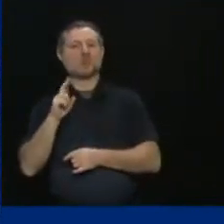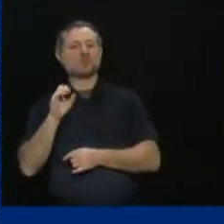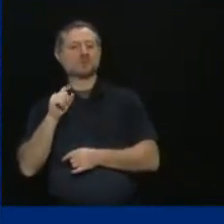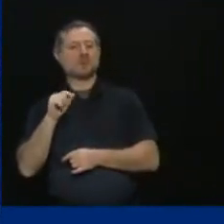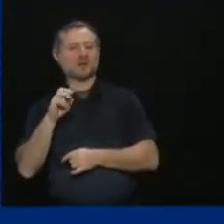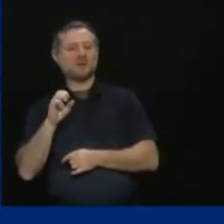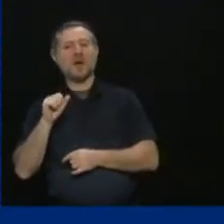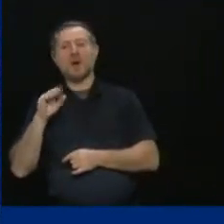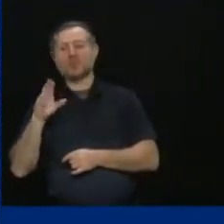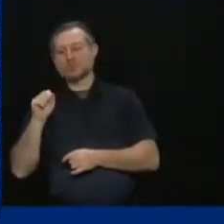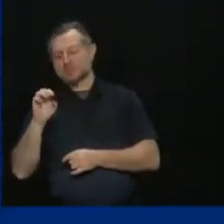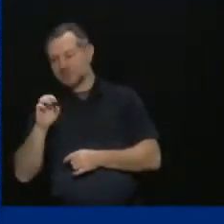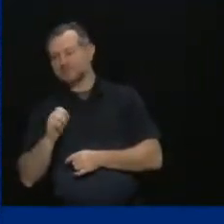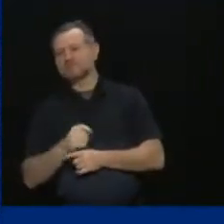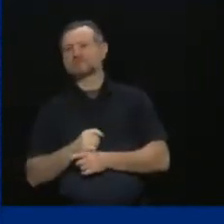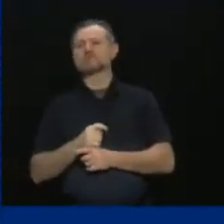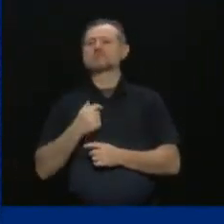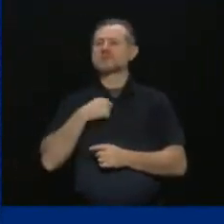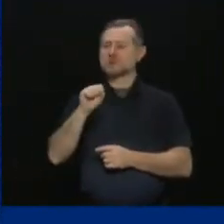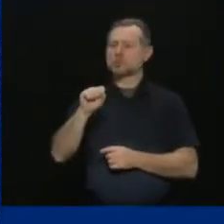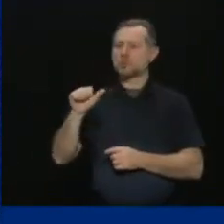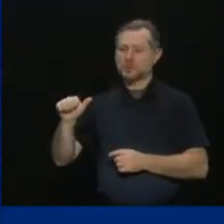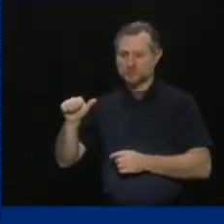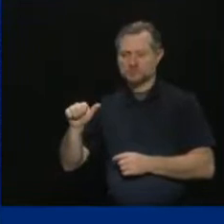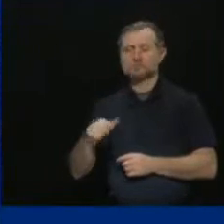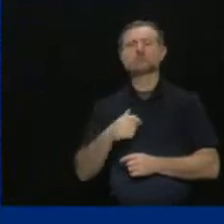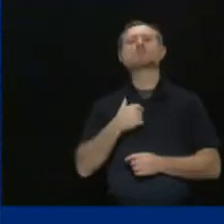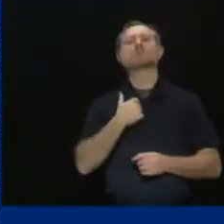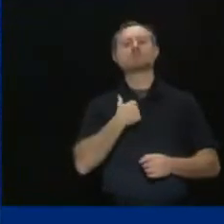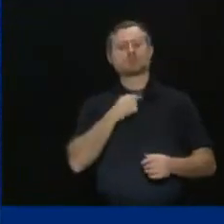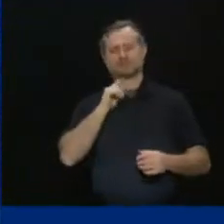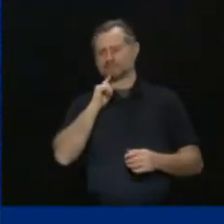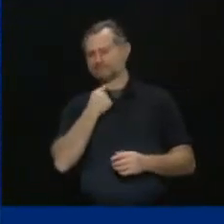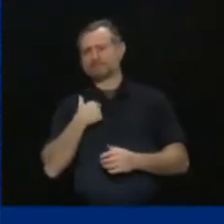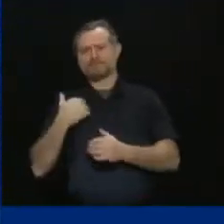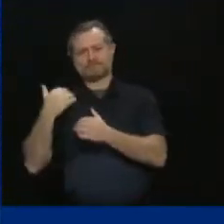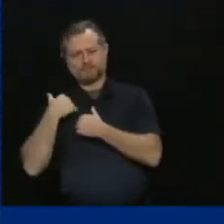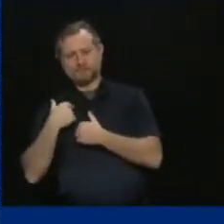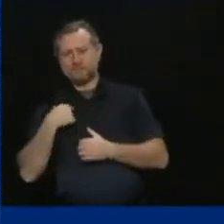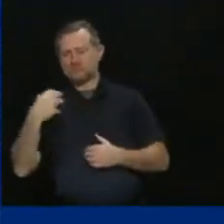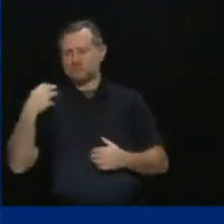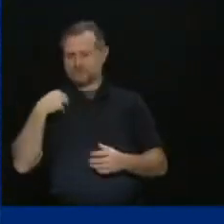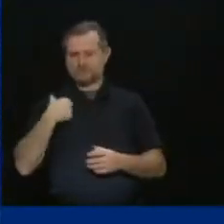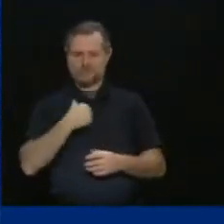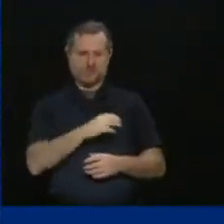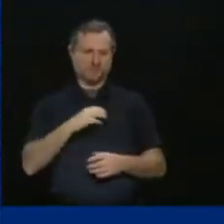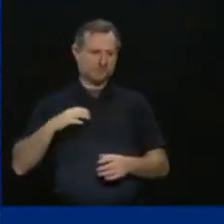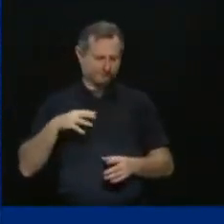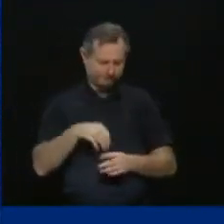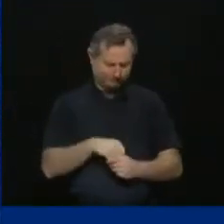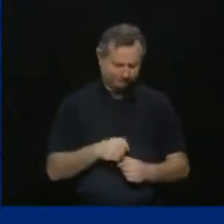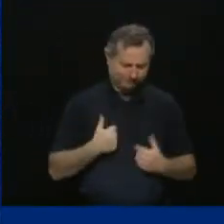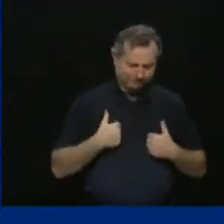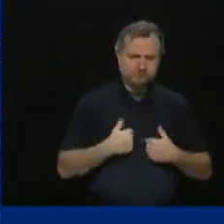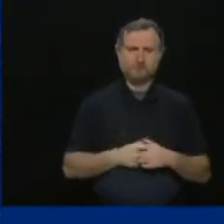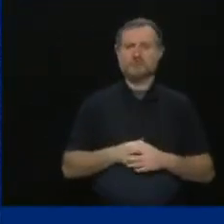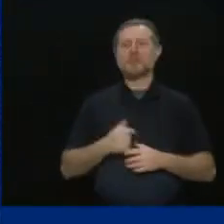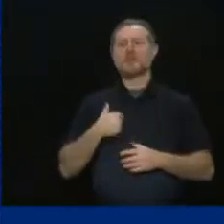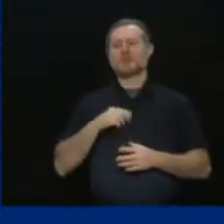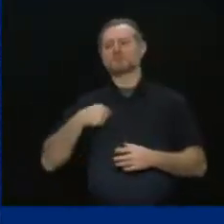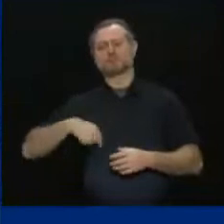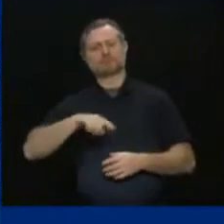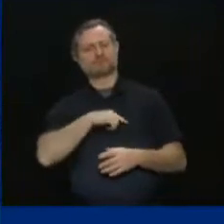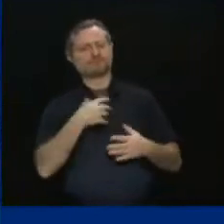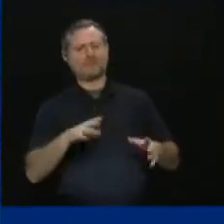I'm very proud to chair that committee. As we've been saying, the enormity of the opioid